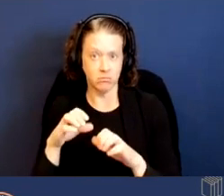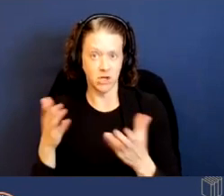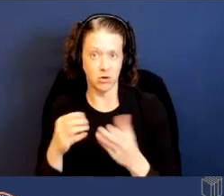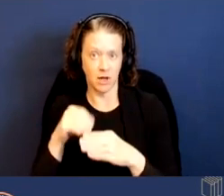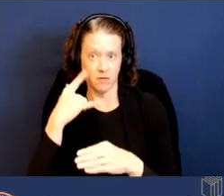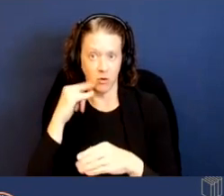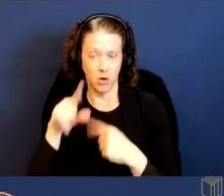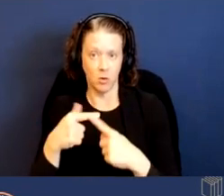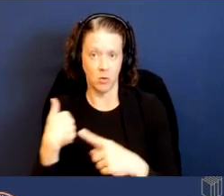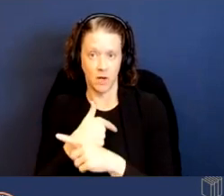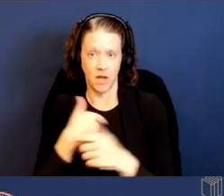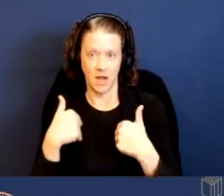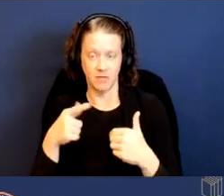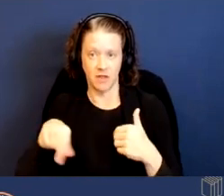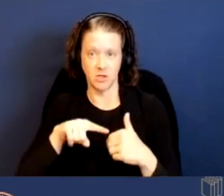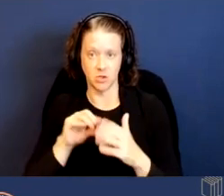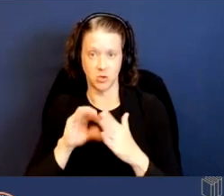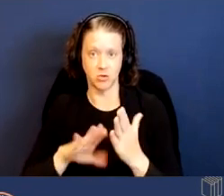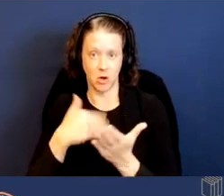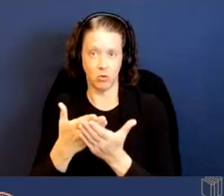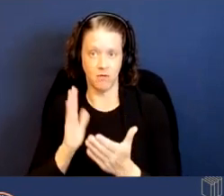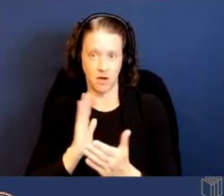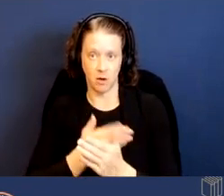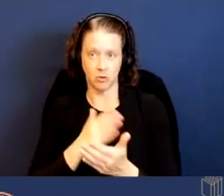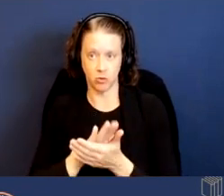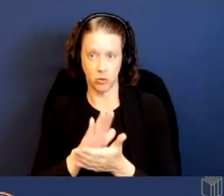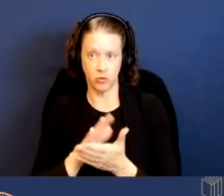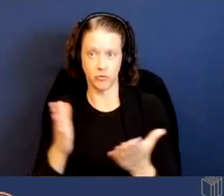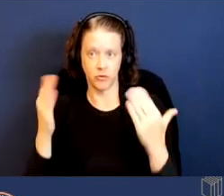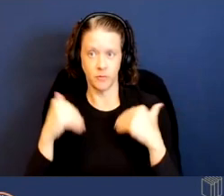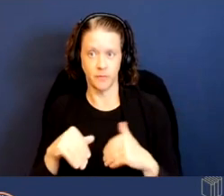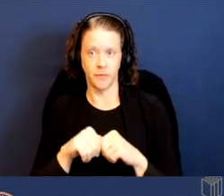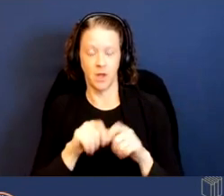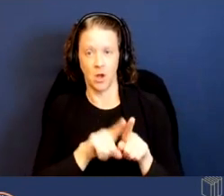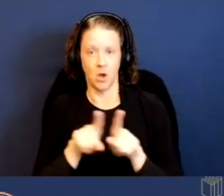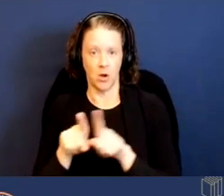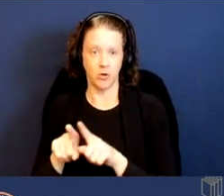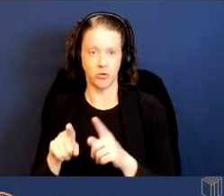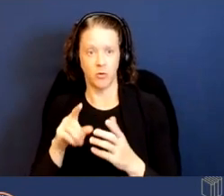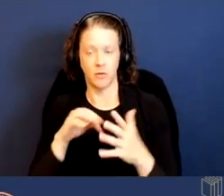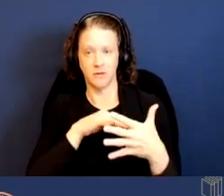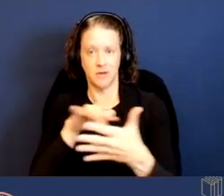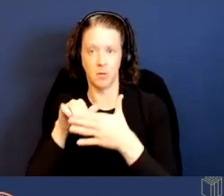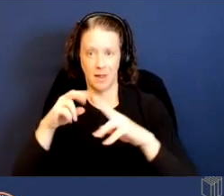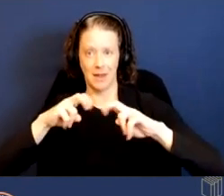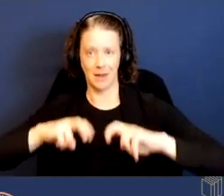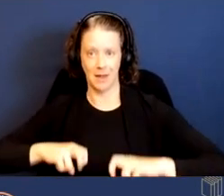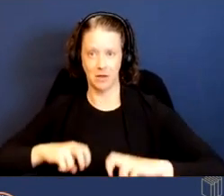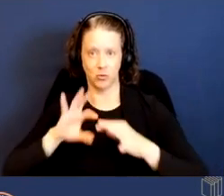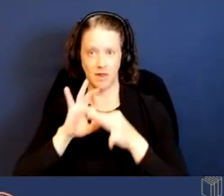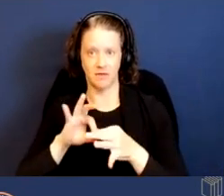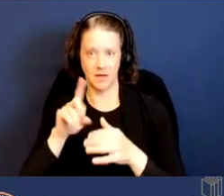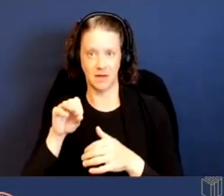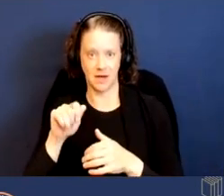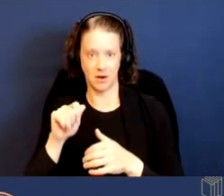these students that arrive at our schools? The study will seek to analyze relevant data on student placements. So kind of